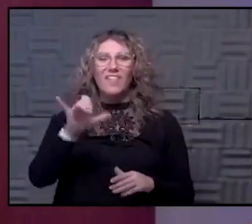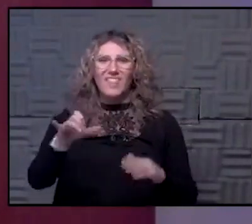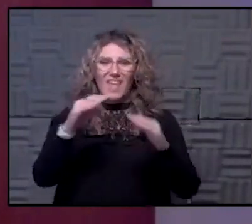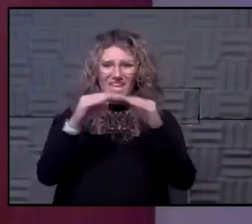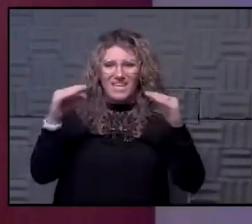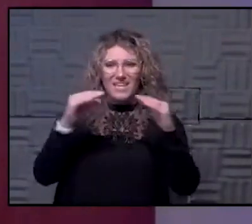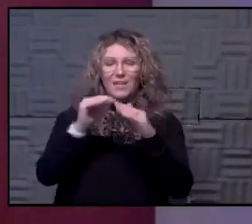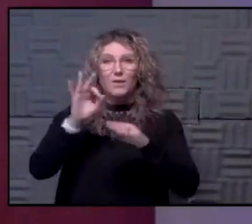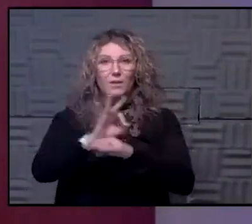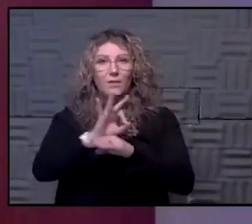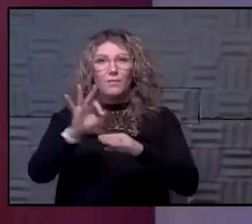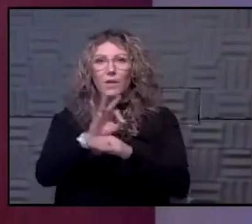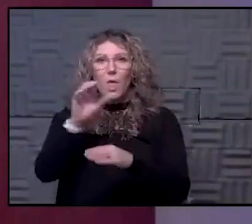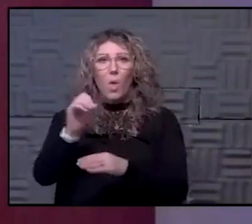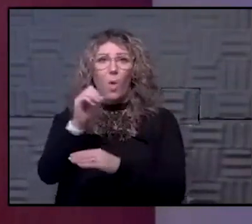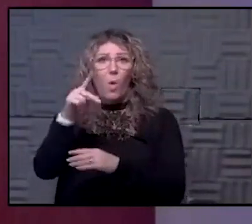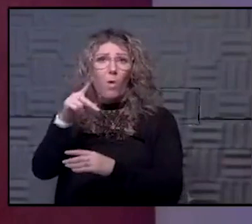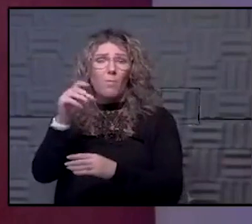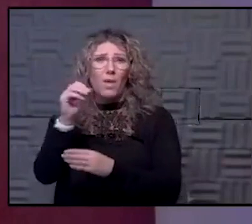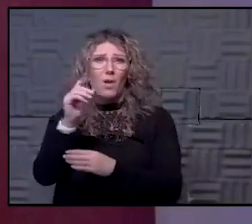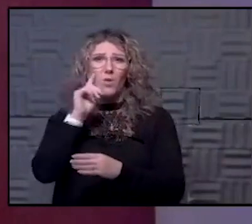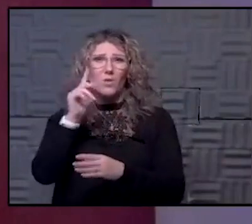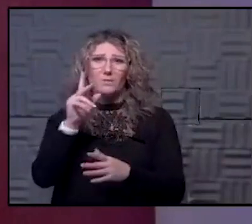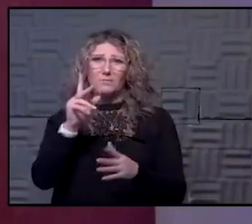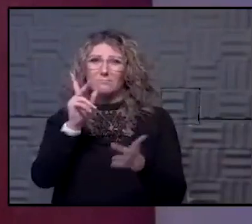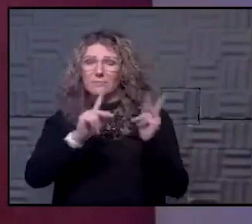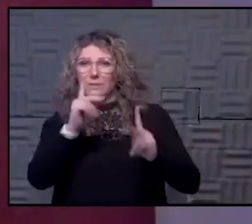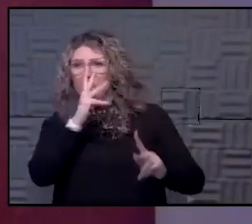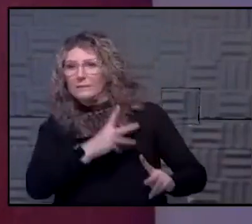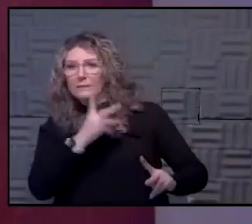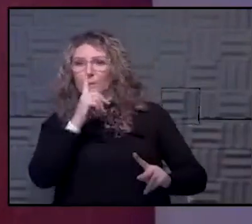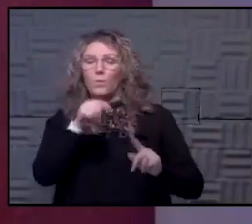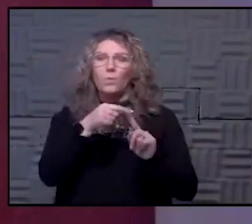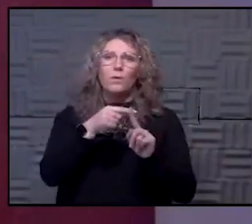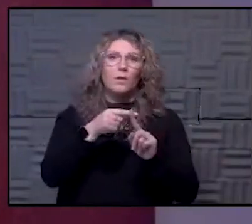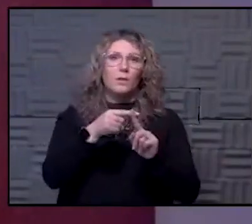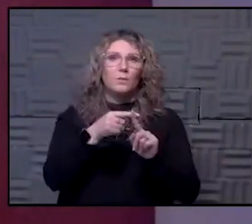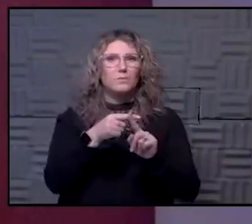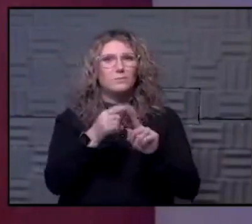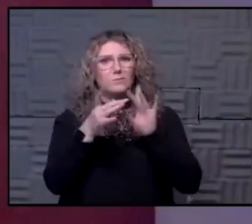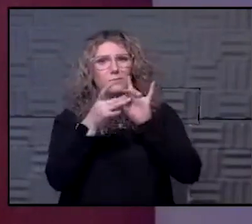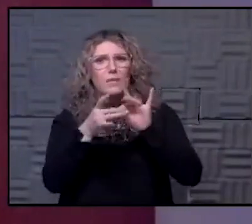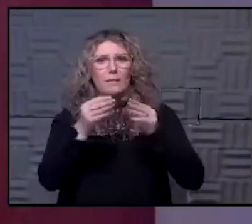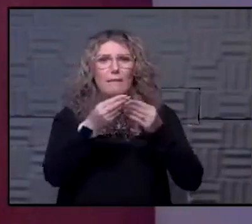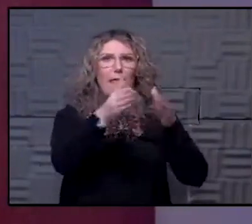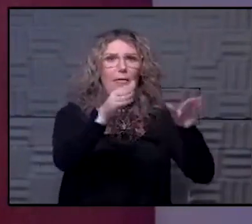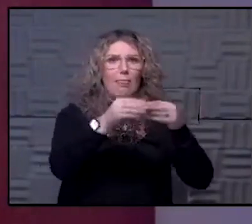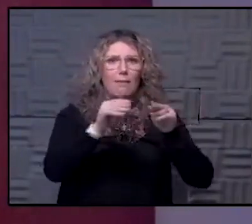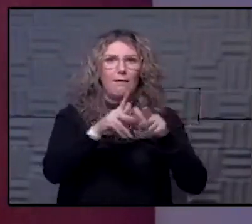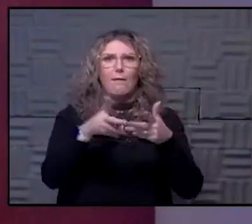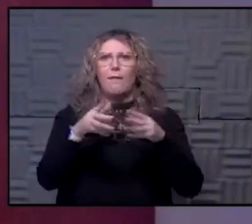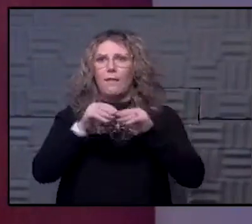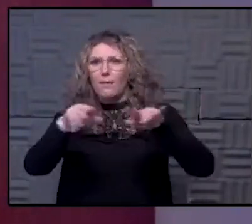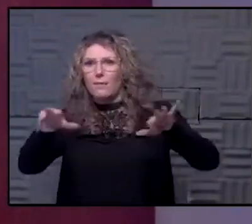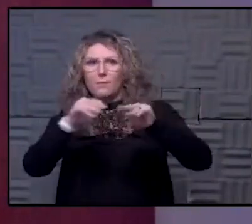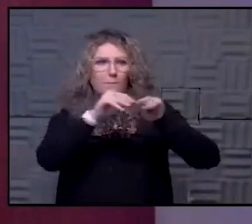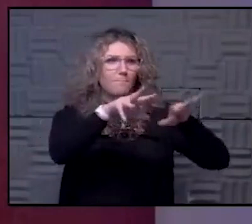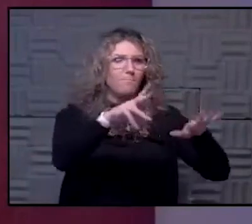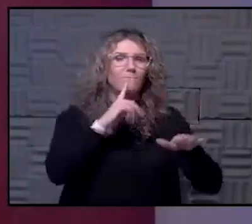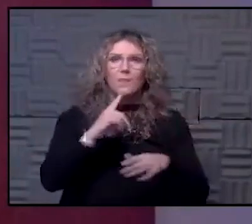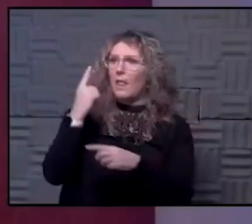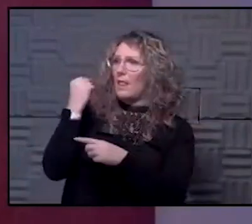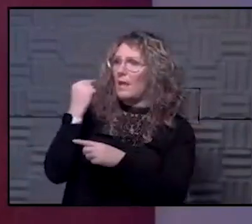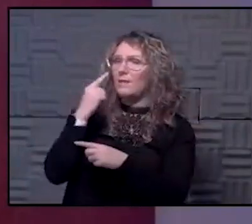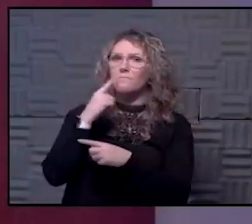baseline function of the OPOs was overlooked when they came to allocation. And now, there has been some movements last year to